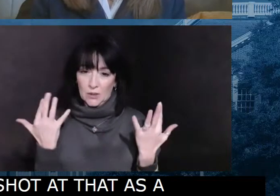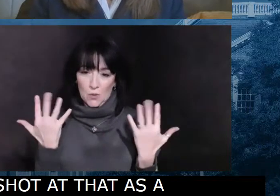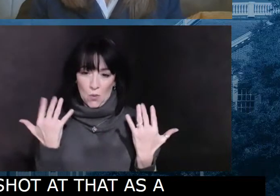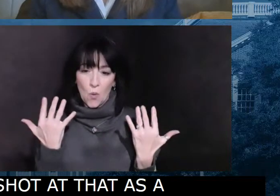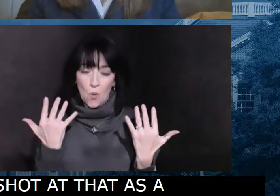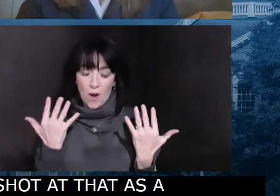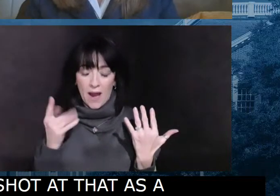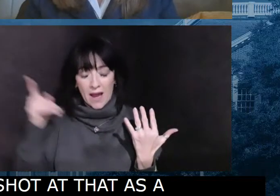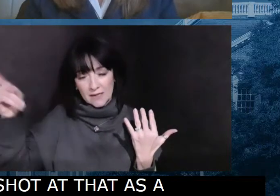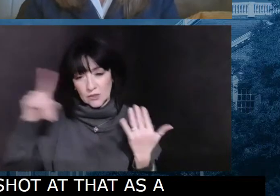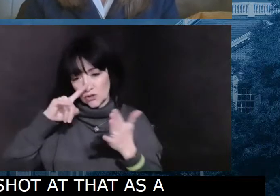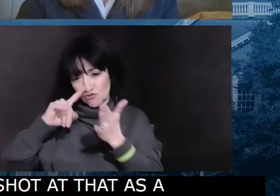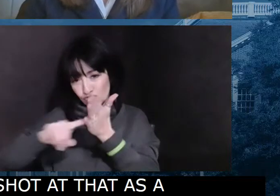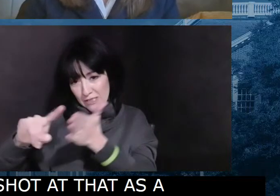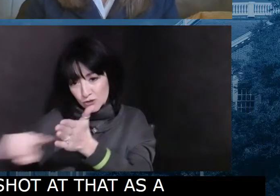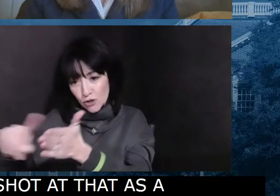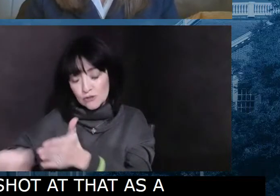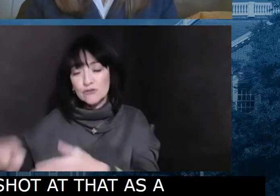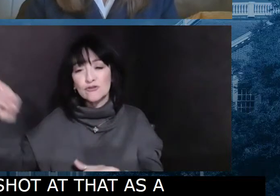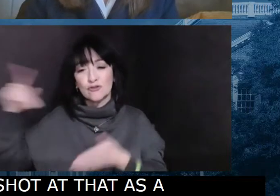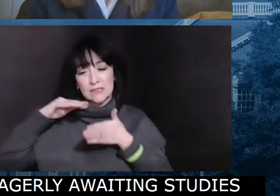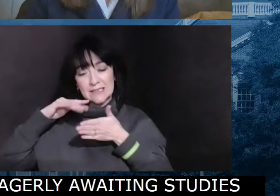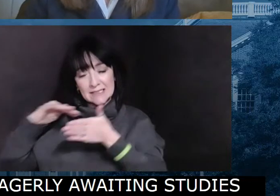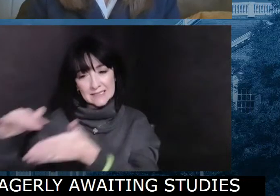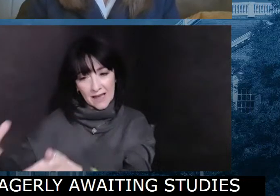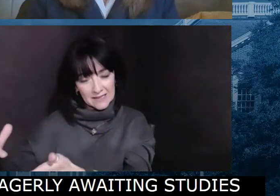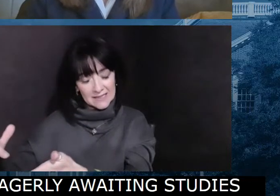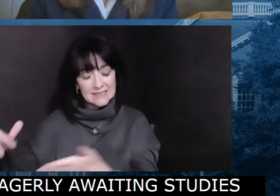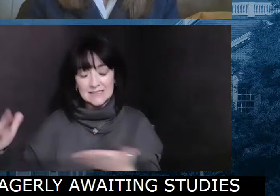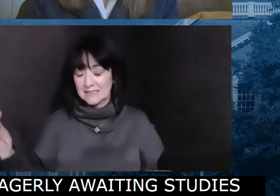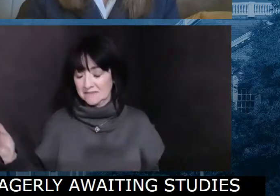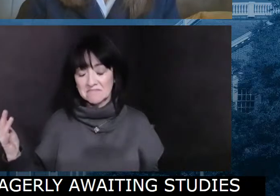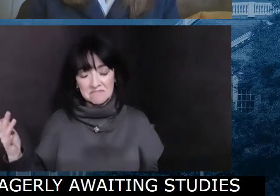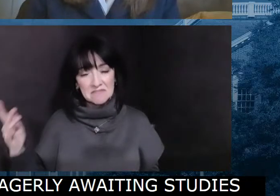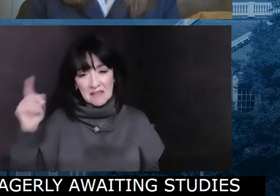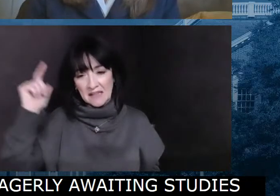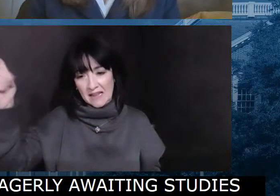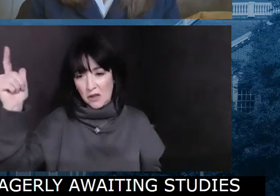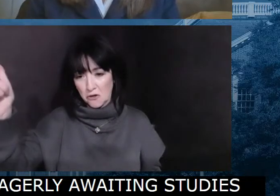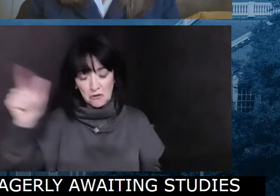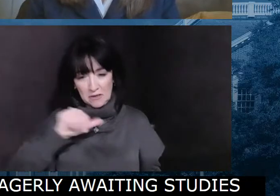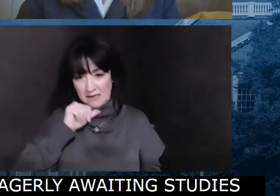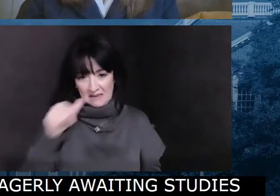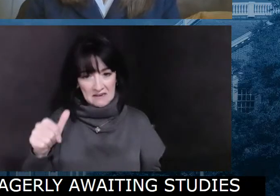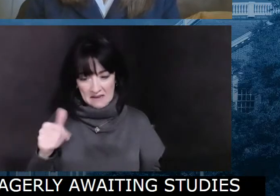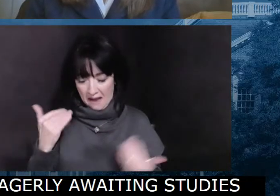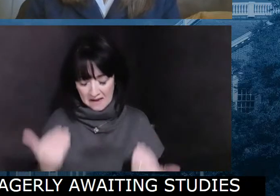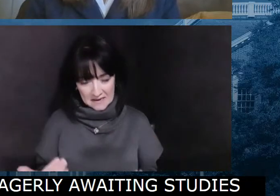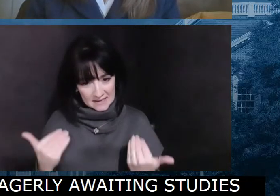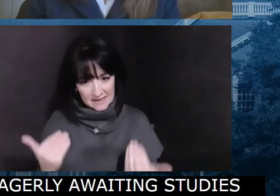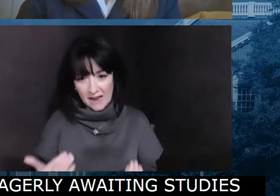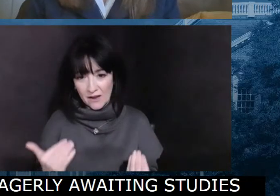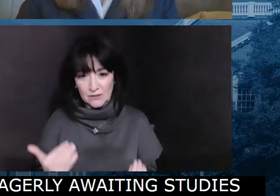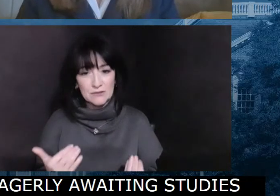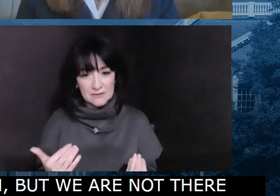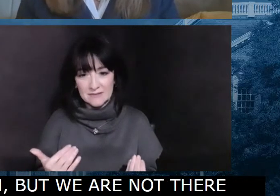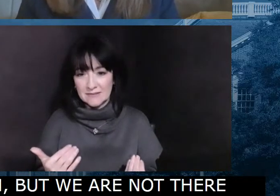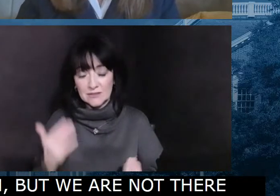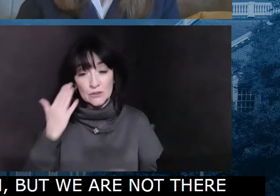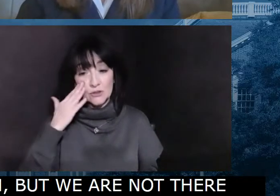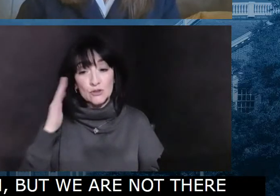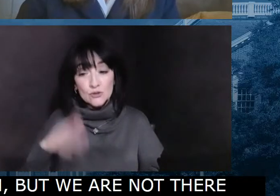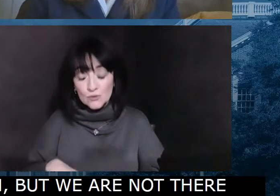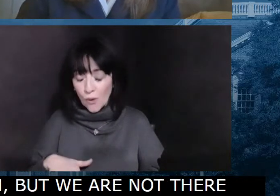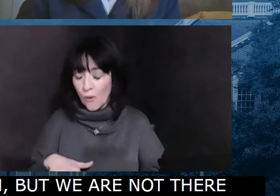of studies of children, but we're not there yet. There are folks like Dr.